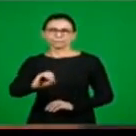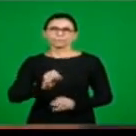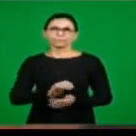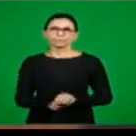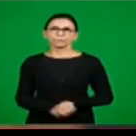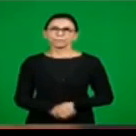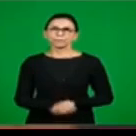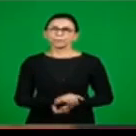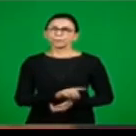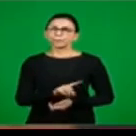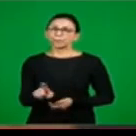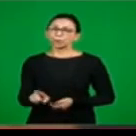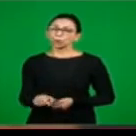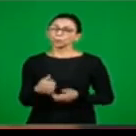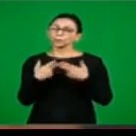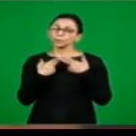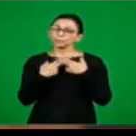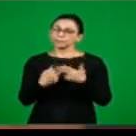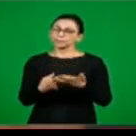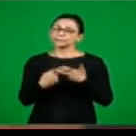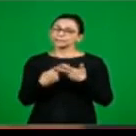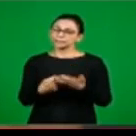Revelation 3:10.